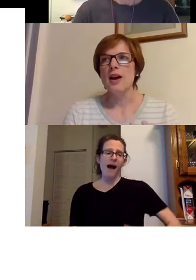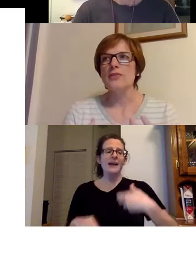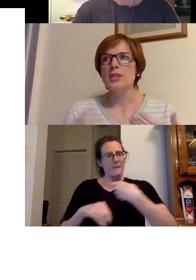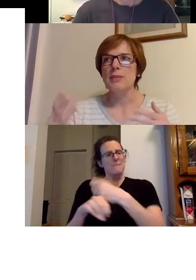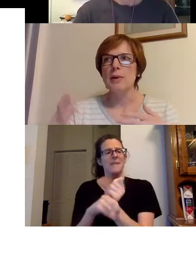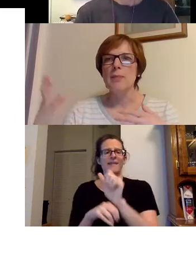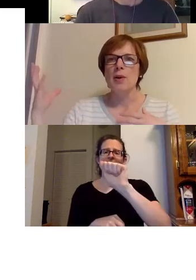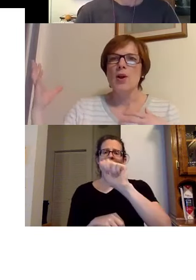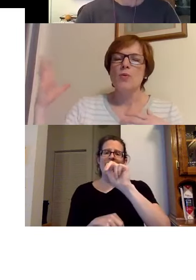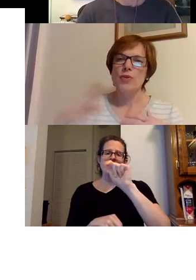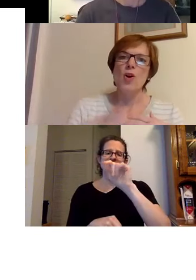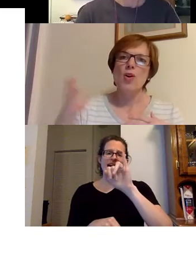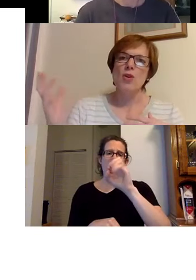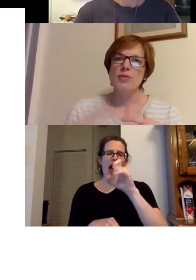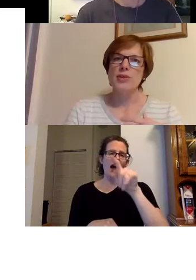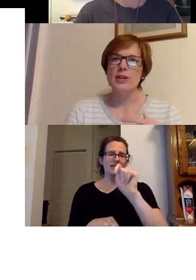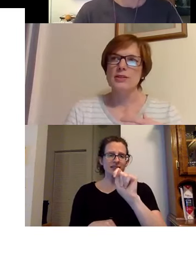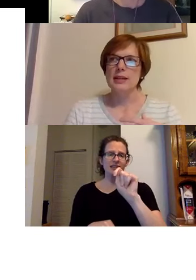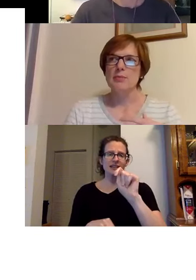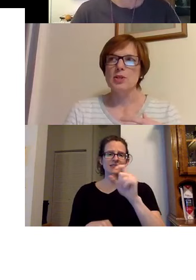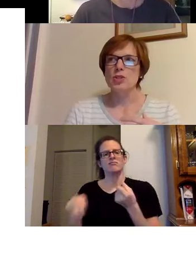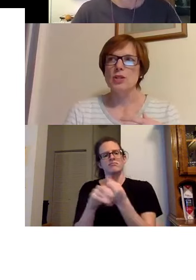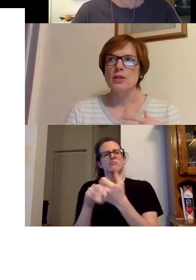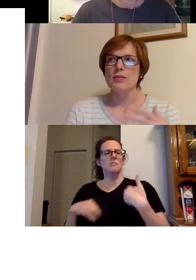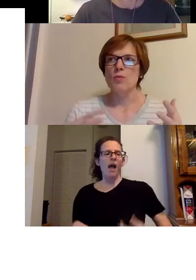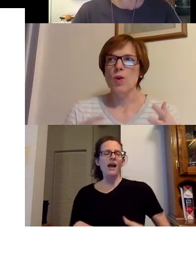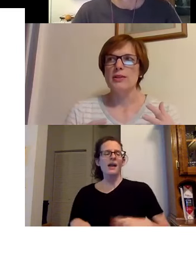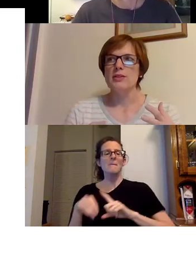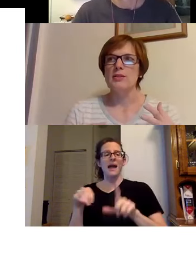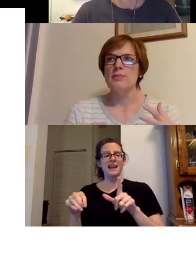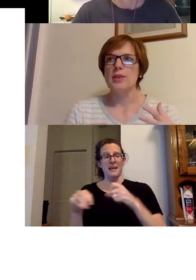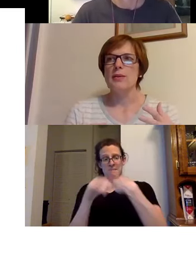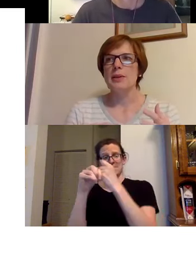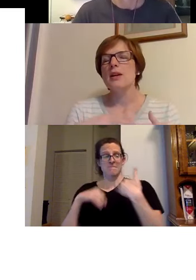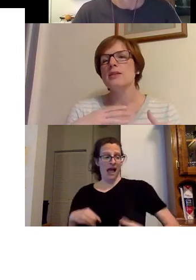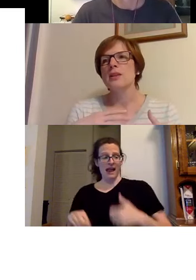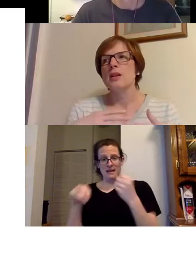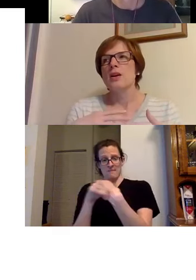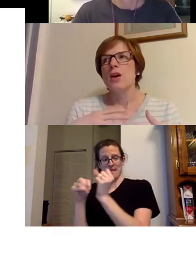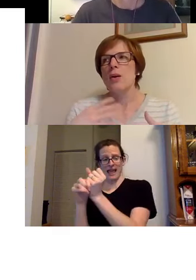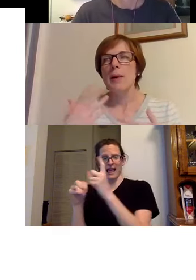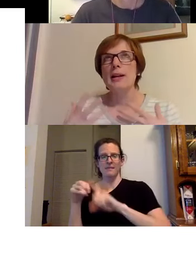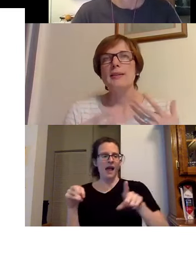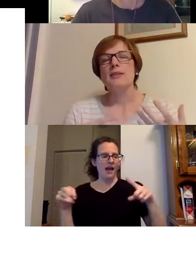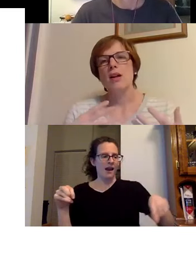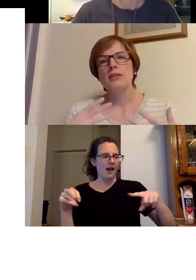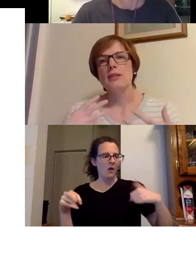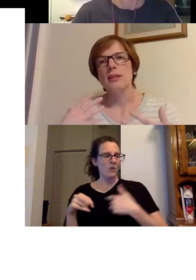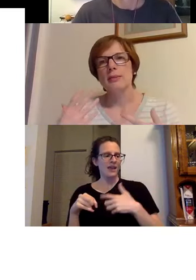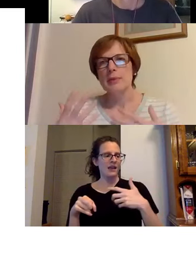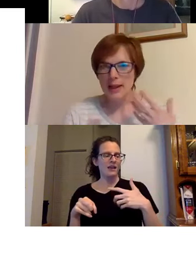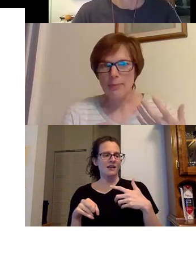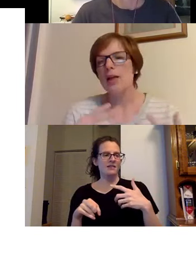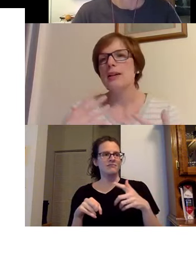enough to keep up with all the damaged ones because our body is